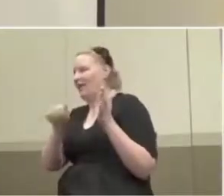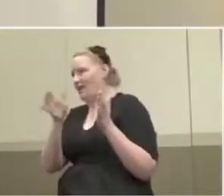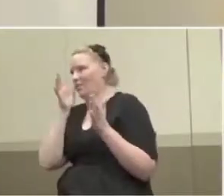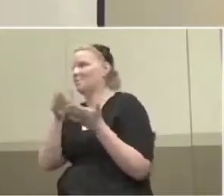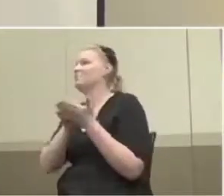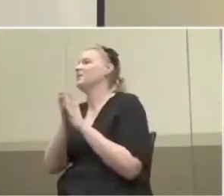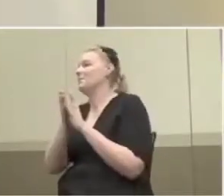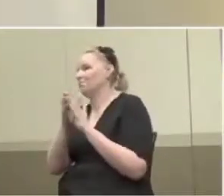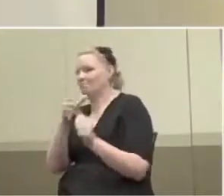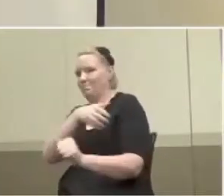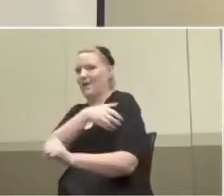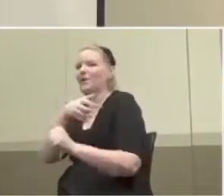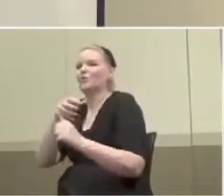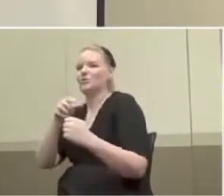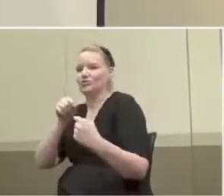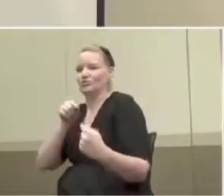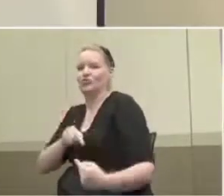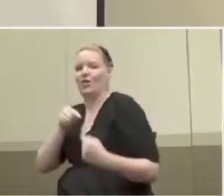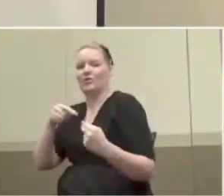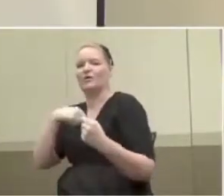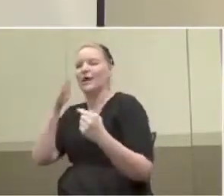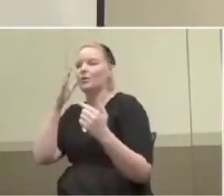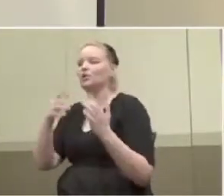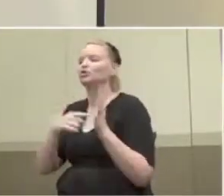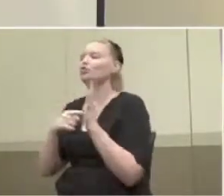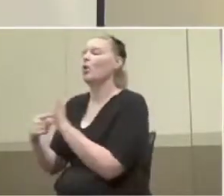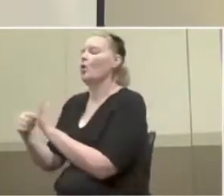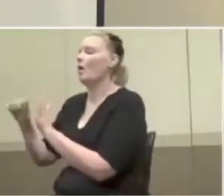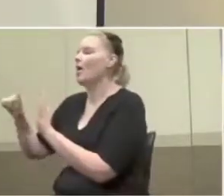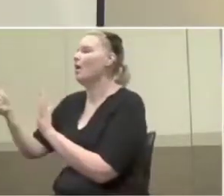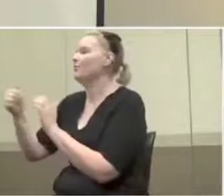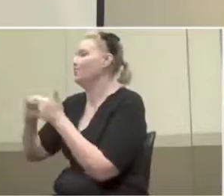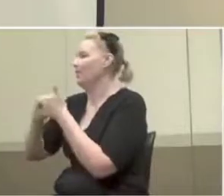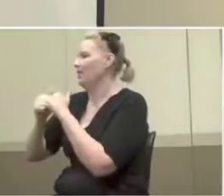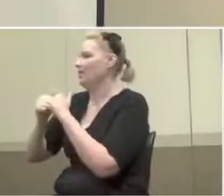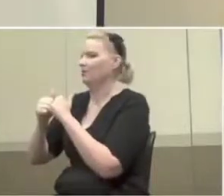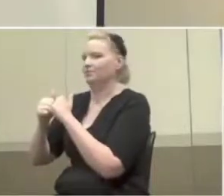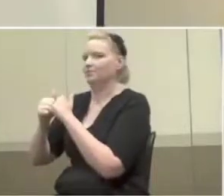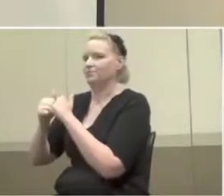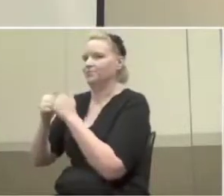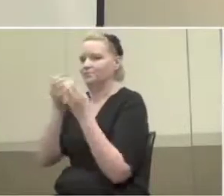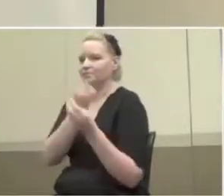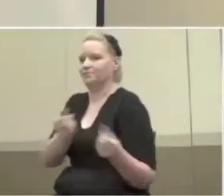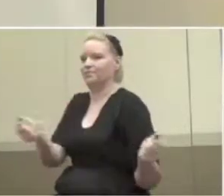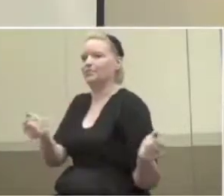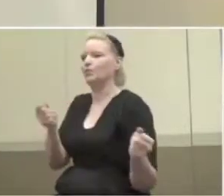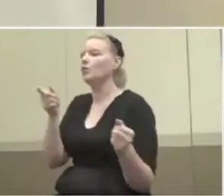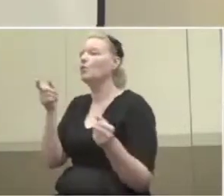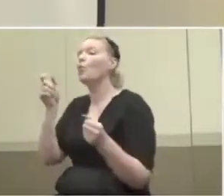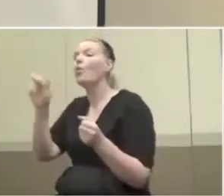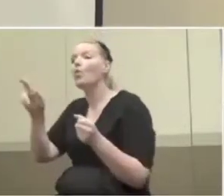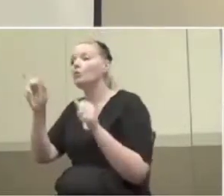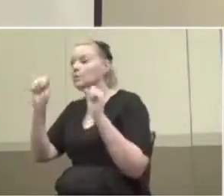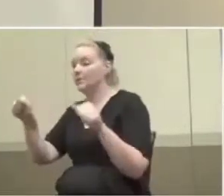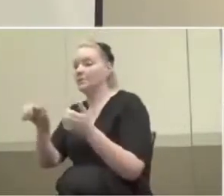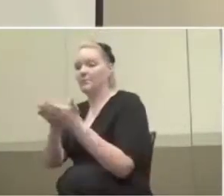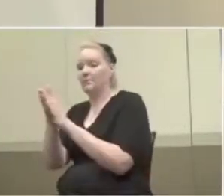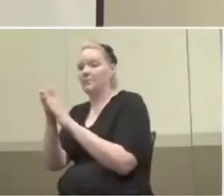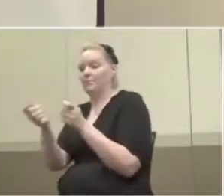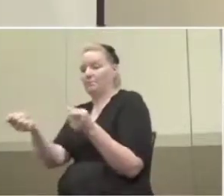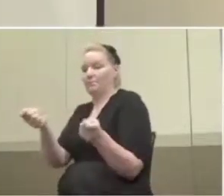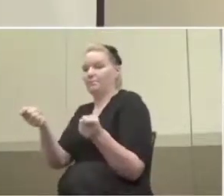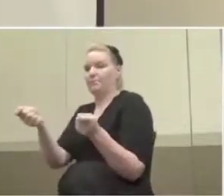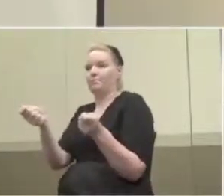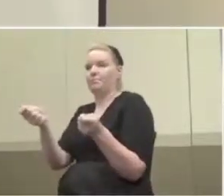and start modeling that for other people. Or if two people are arguing, you can then act as a mediator in that using these techniques.